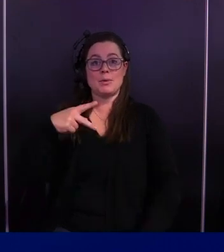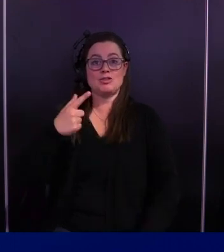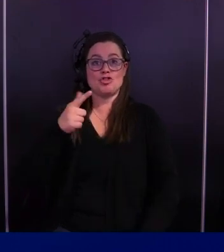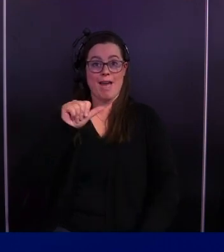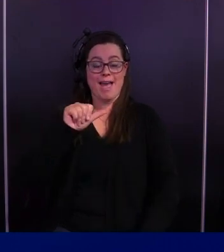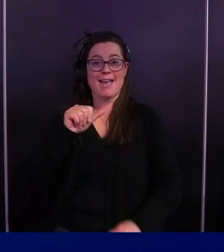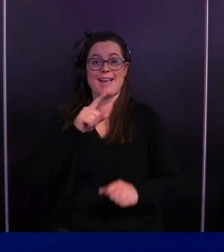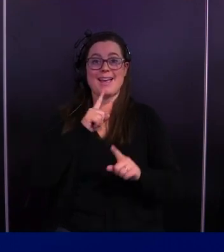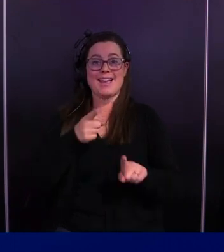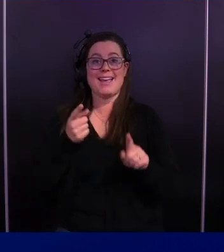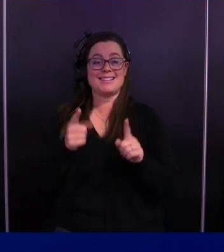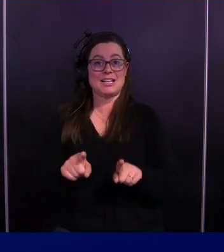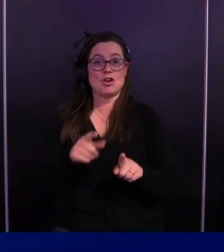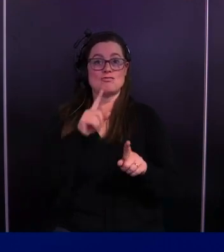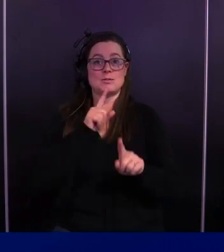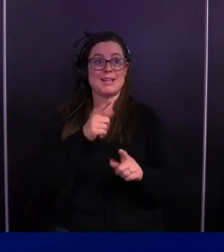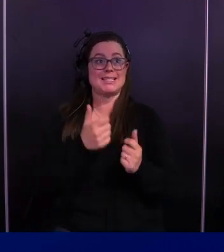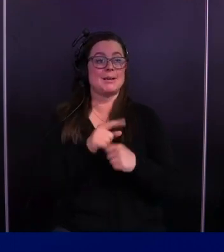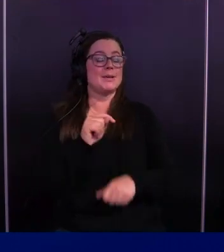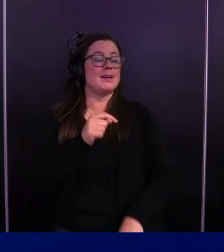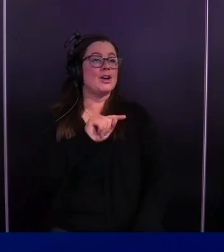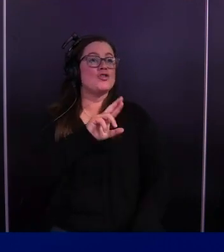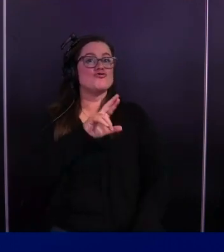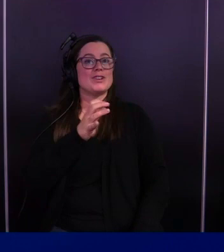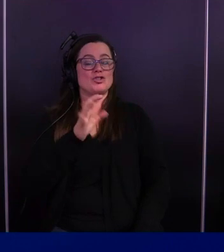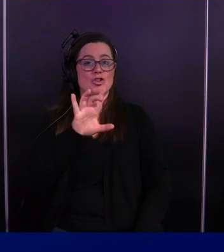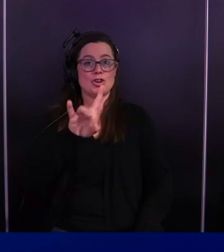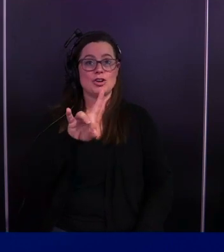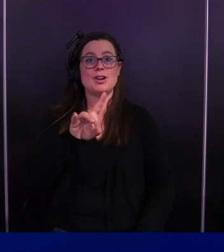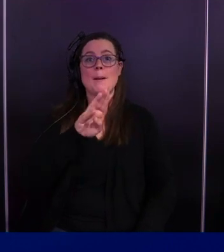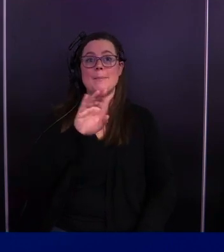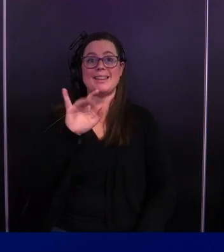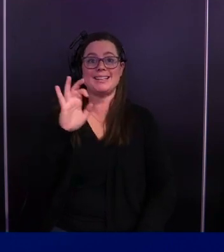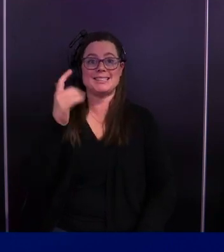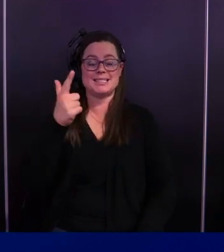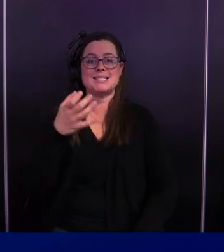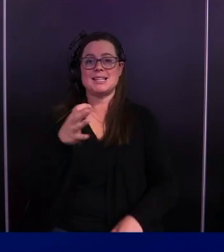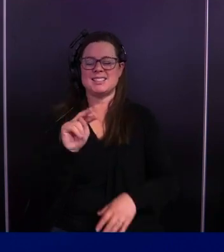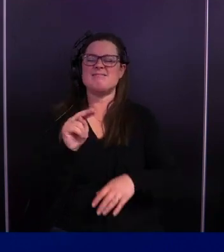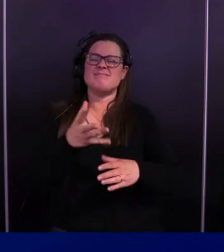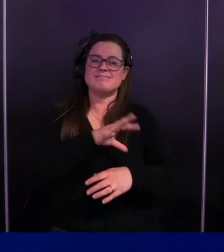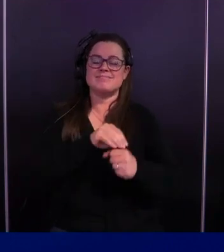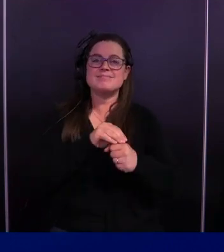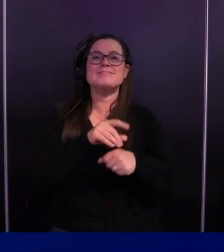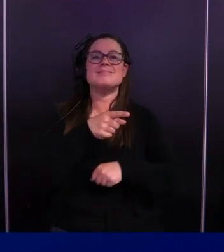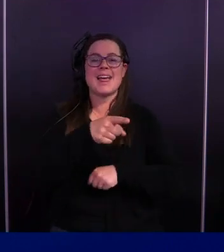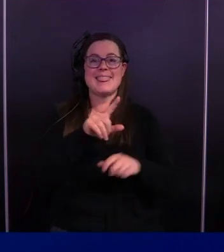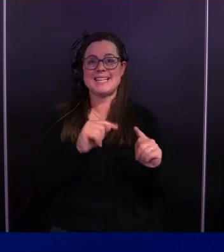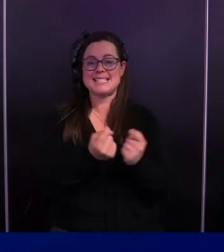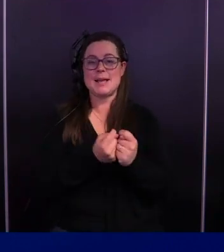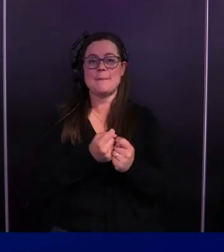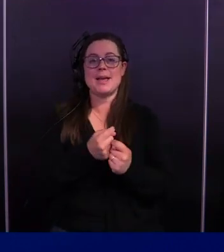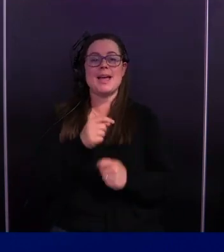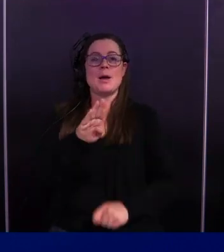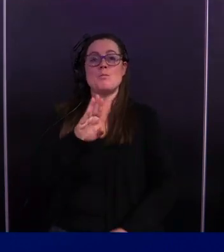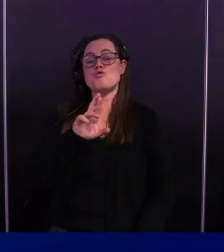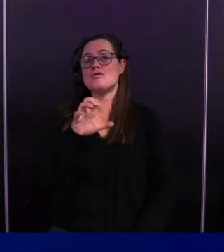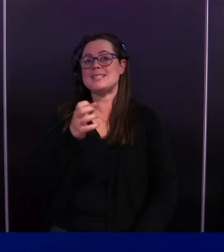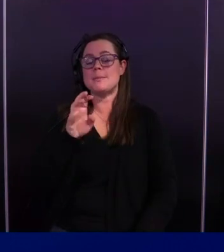Richard? And Richard Billington, also part of the APJ Incident Response team in Brisbane, Australia. Awesome.